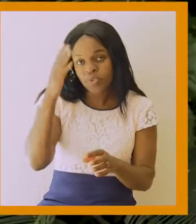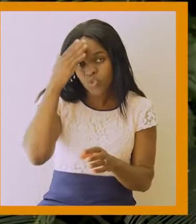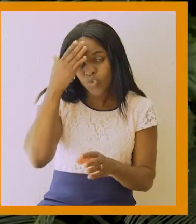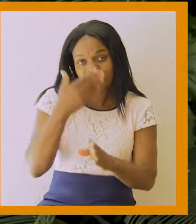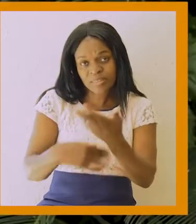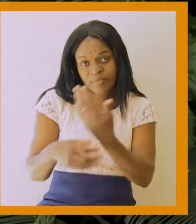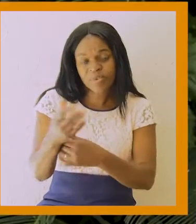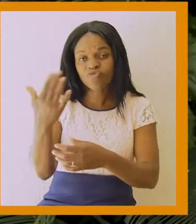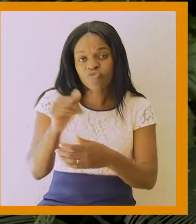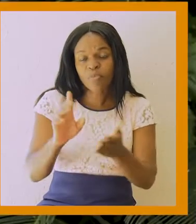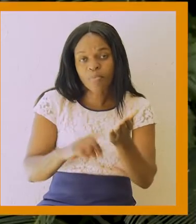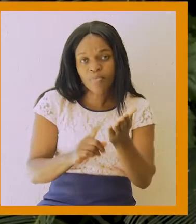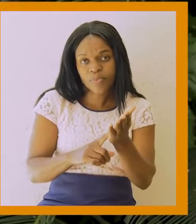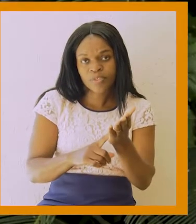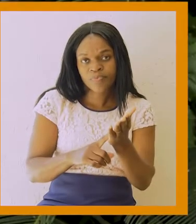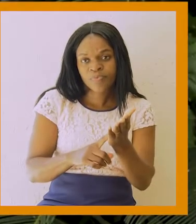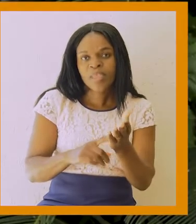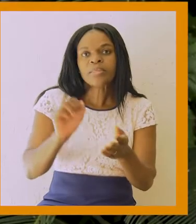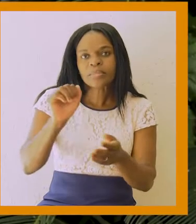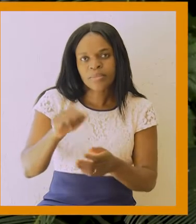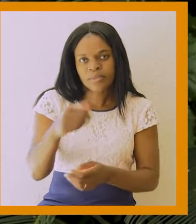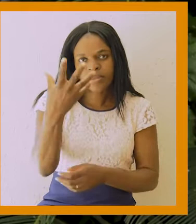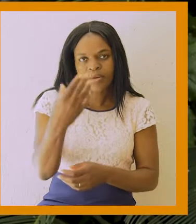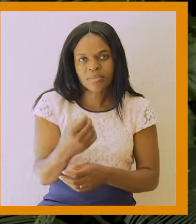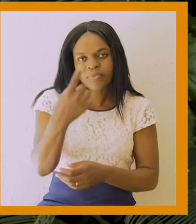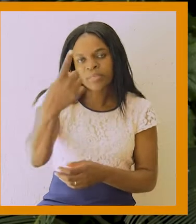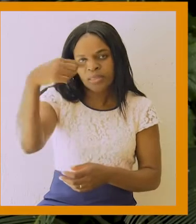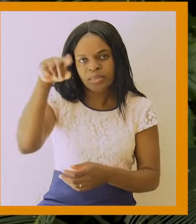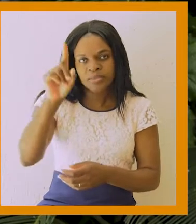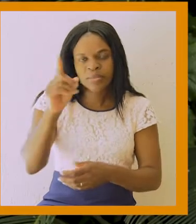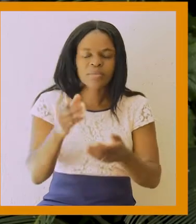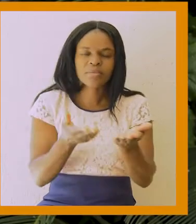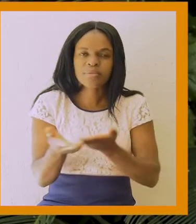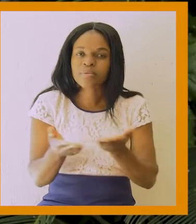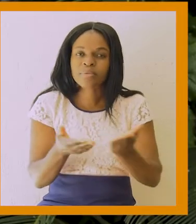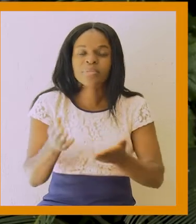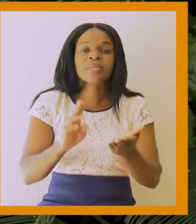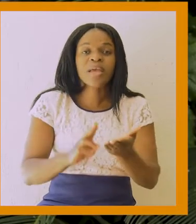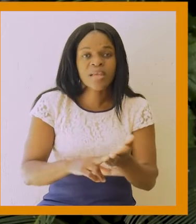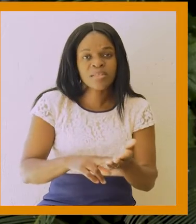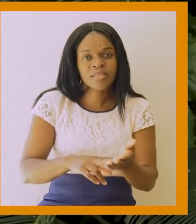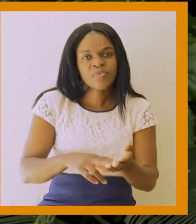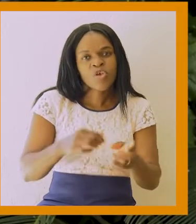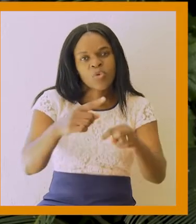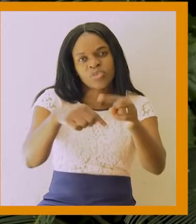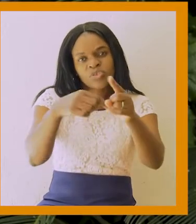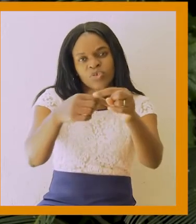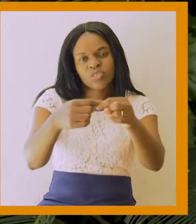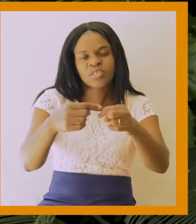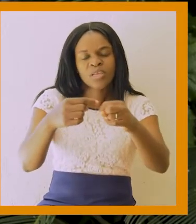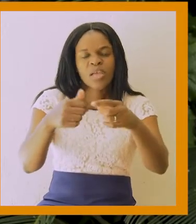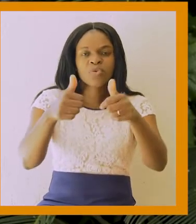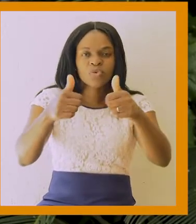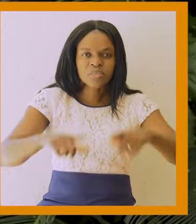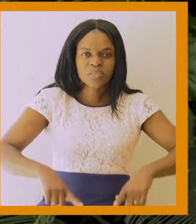victim graduates and they get the necessary services so that they can live a normal life even